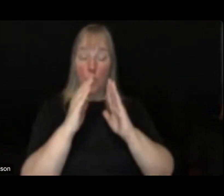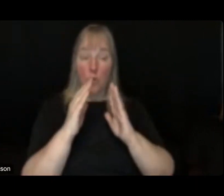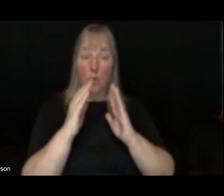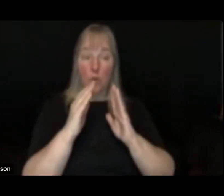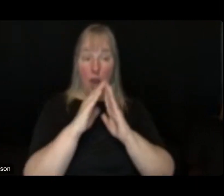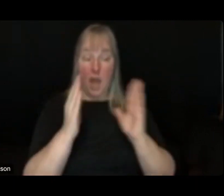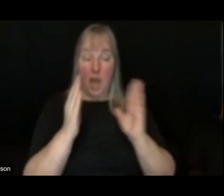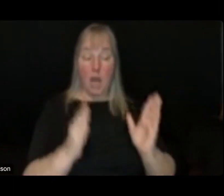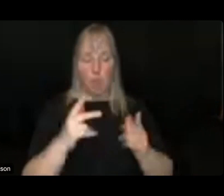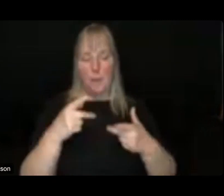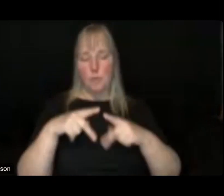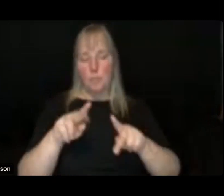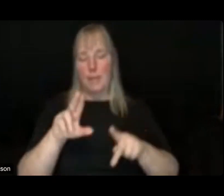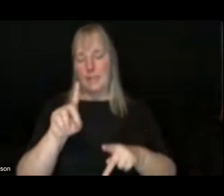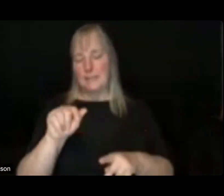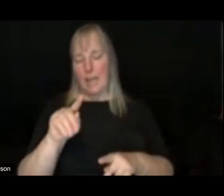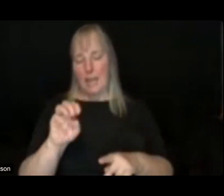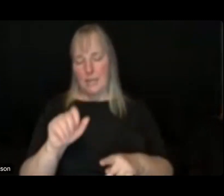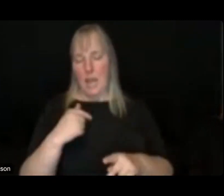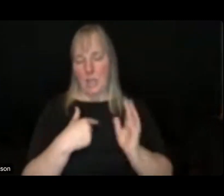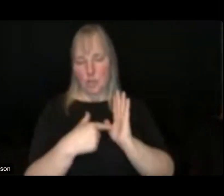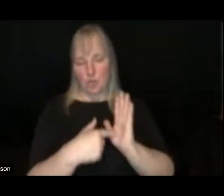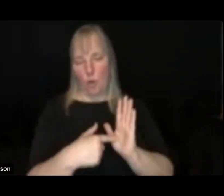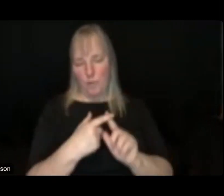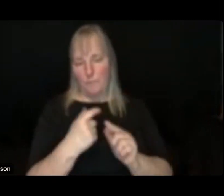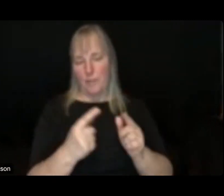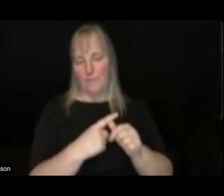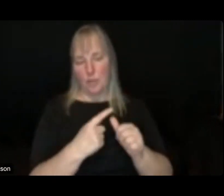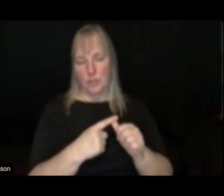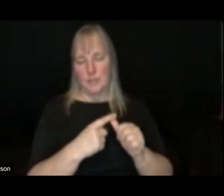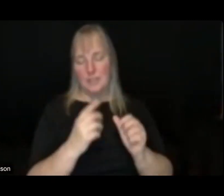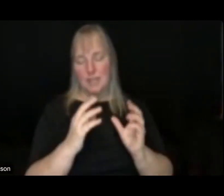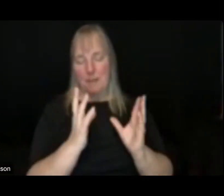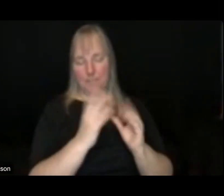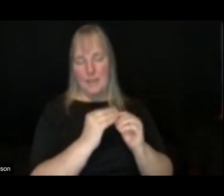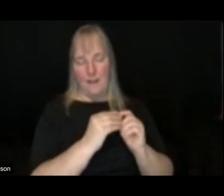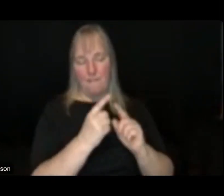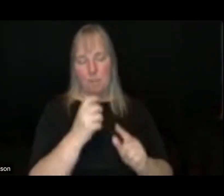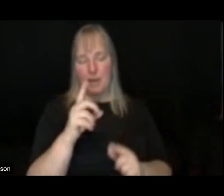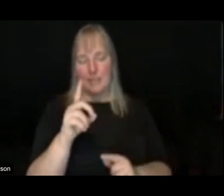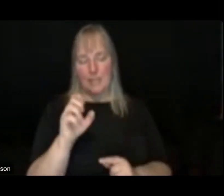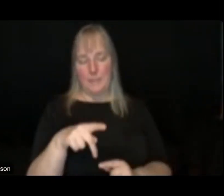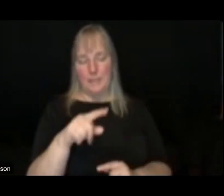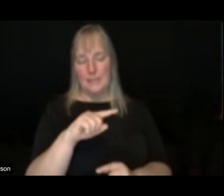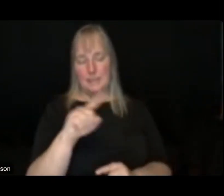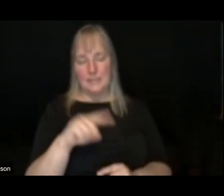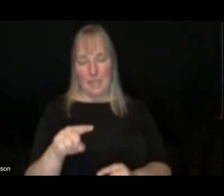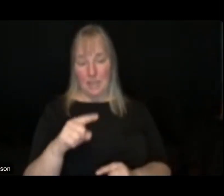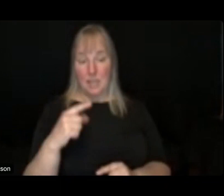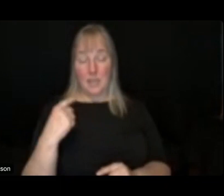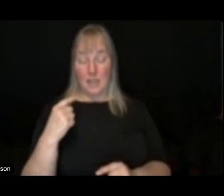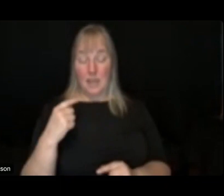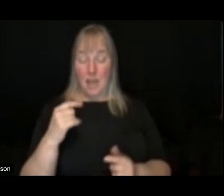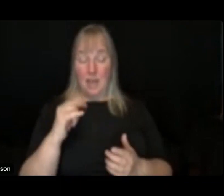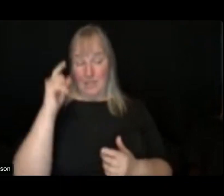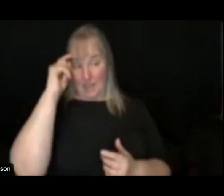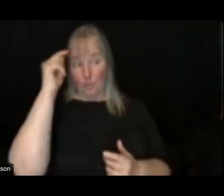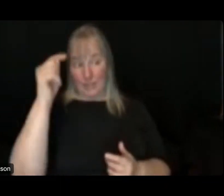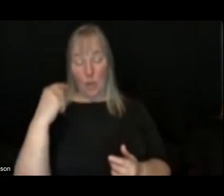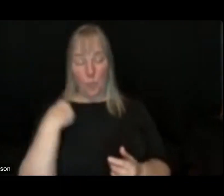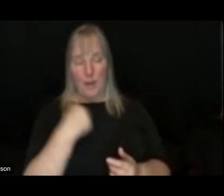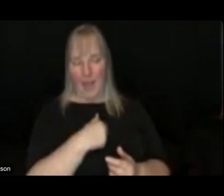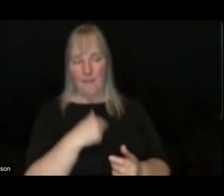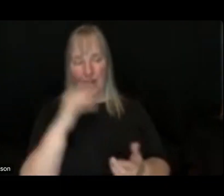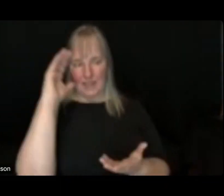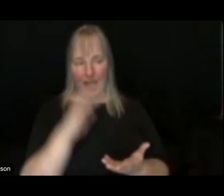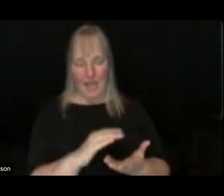I show in the first meeting using DPZ's data is actually we have much less permits going on in the last 2